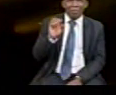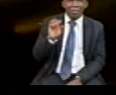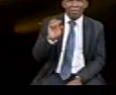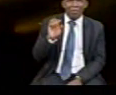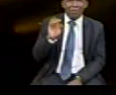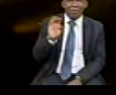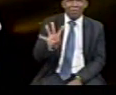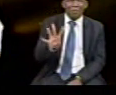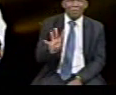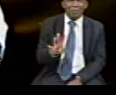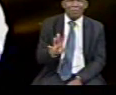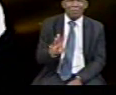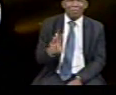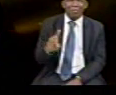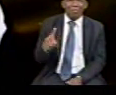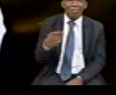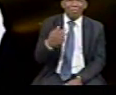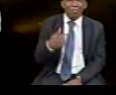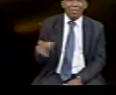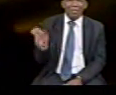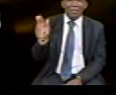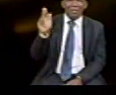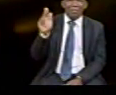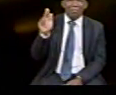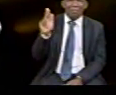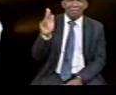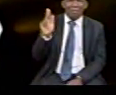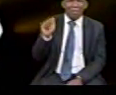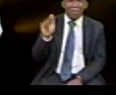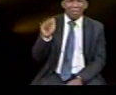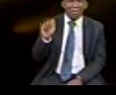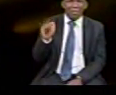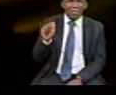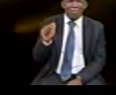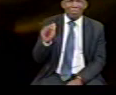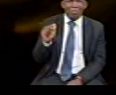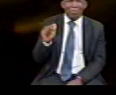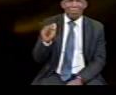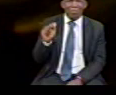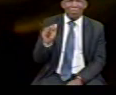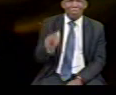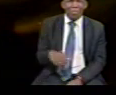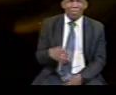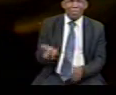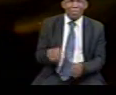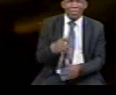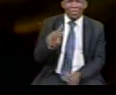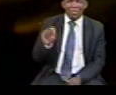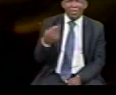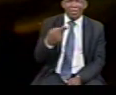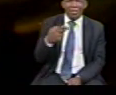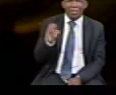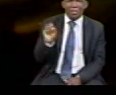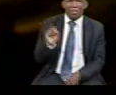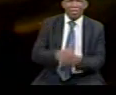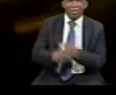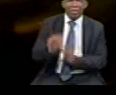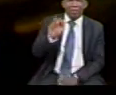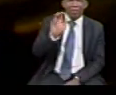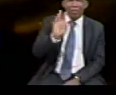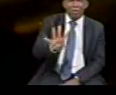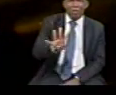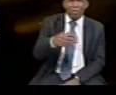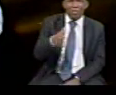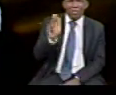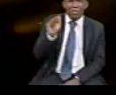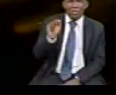chapter 4. From verse 13. 1 Thessalonians chapter 4. from verse 13. Here in this passage,